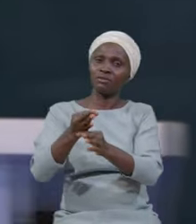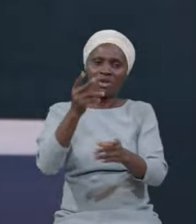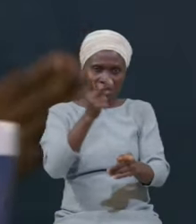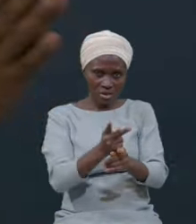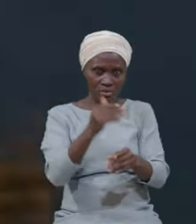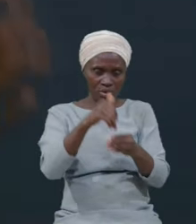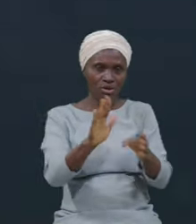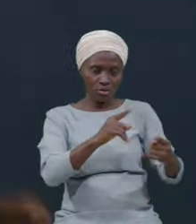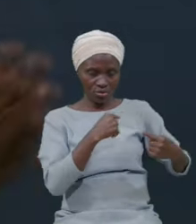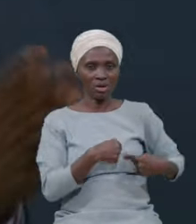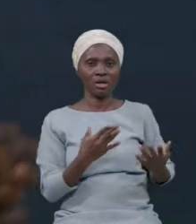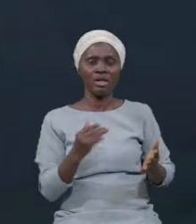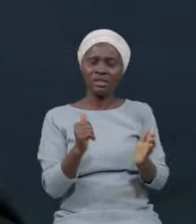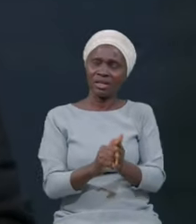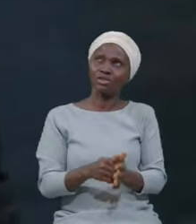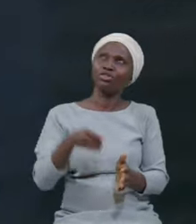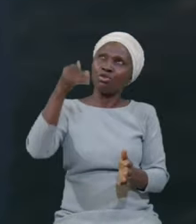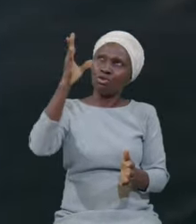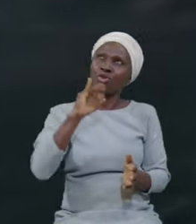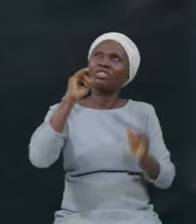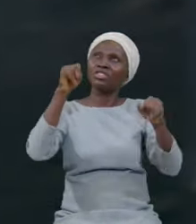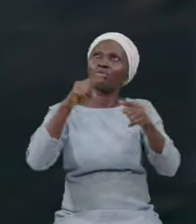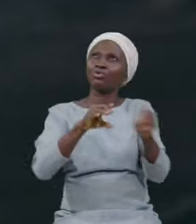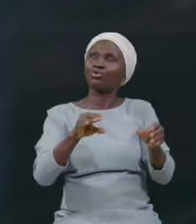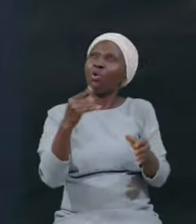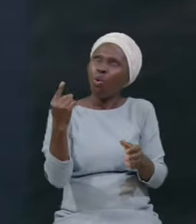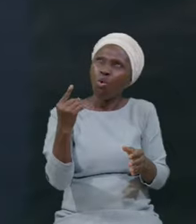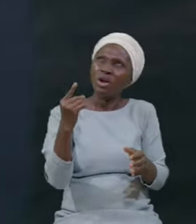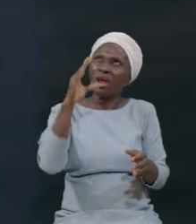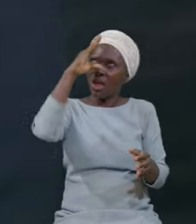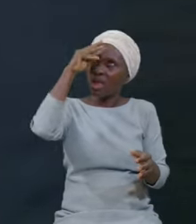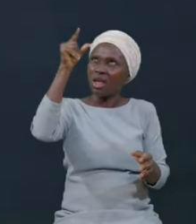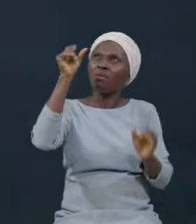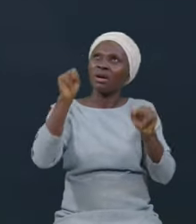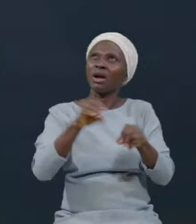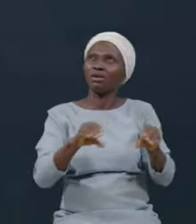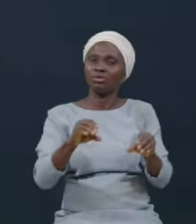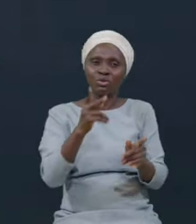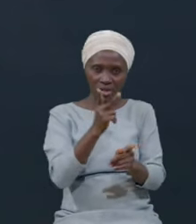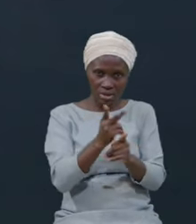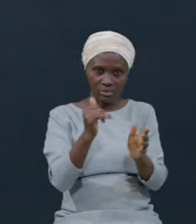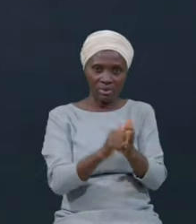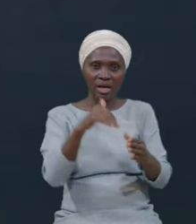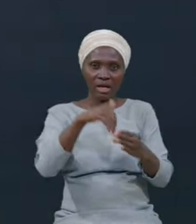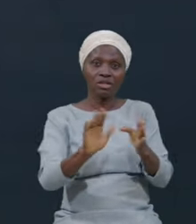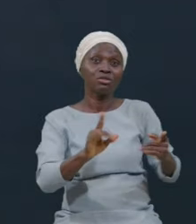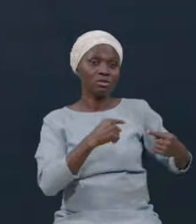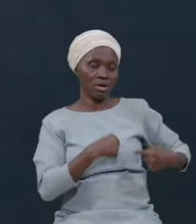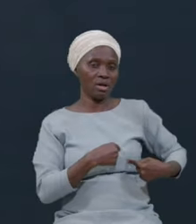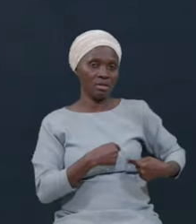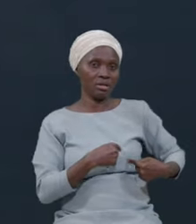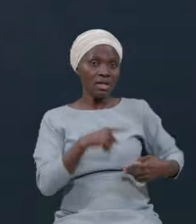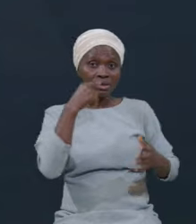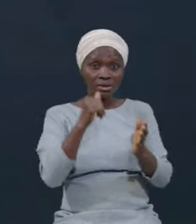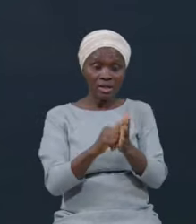he can do, lay that in your heart. And it says, as you do that, look at verse